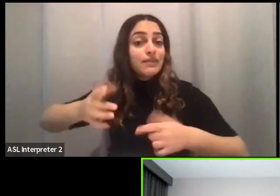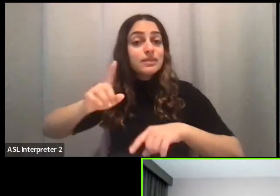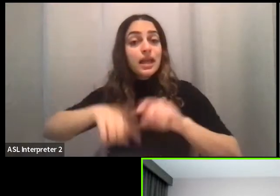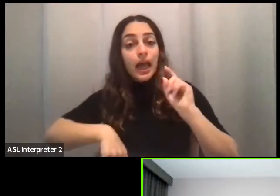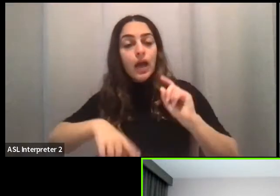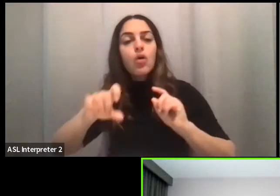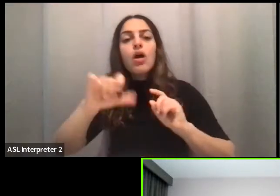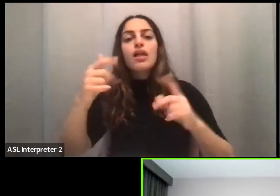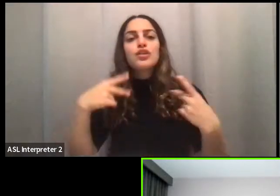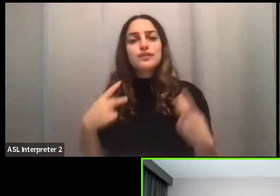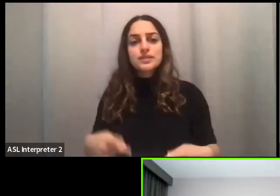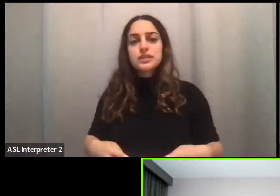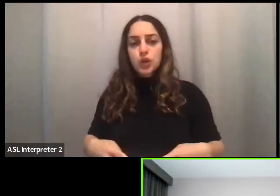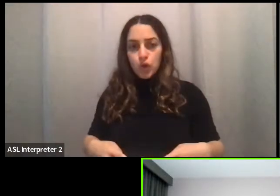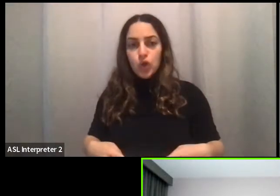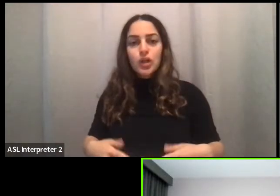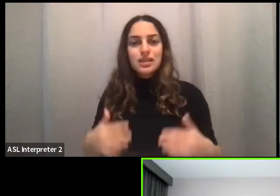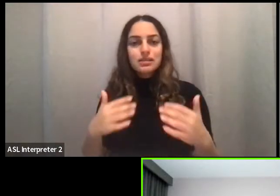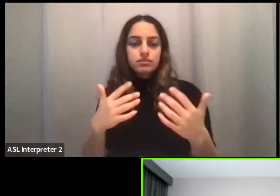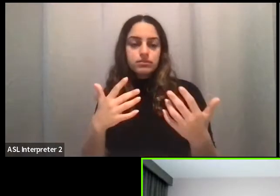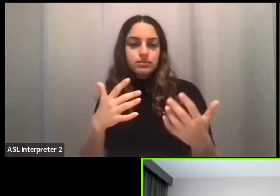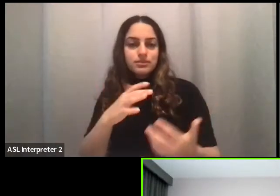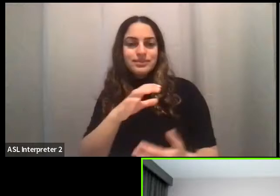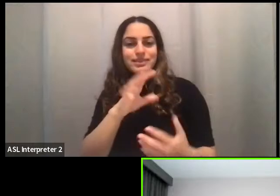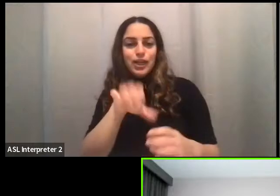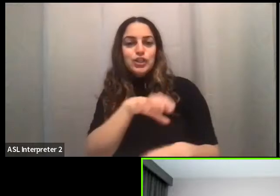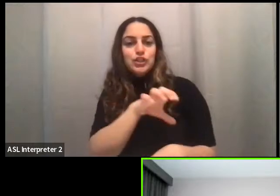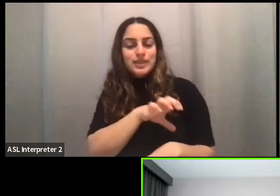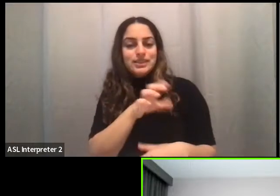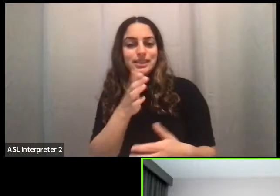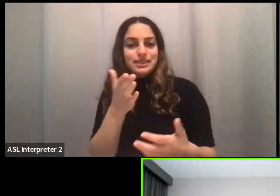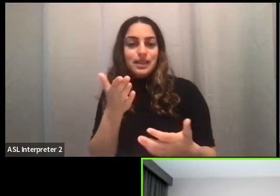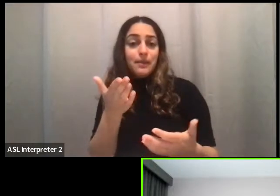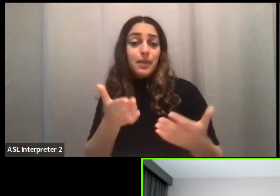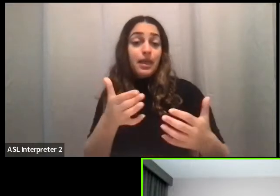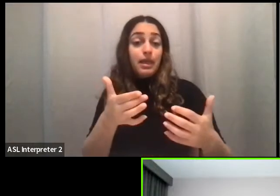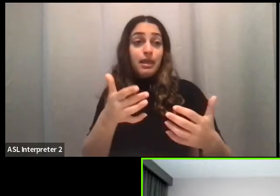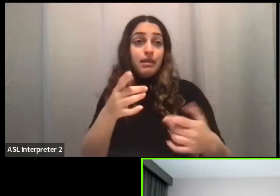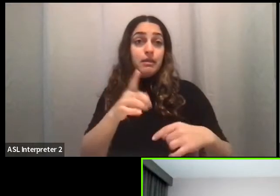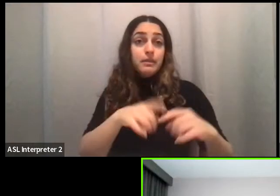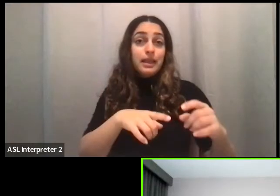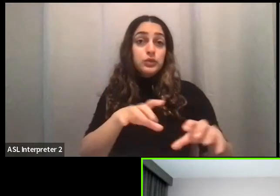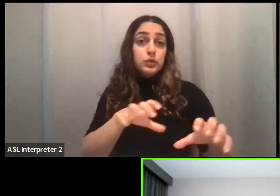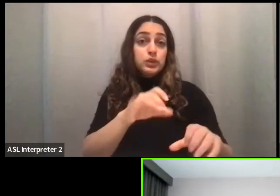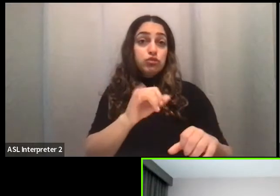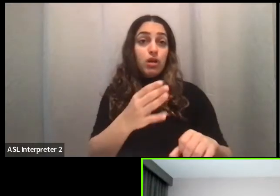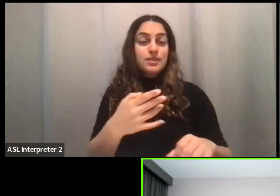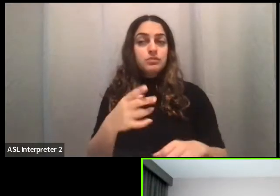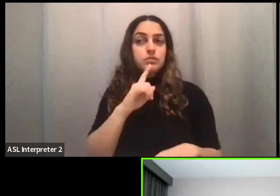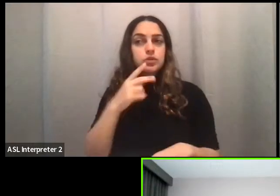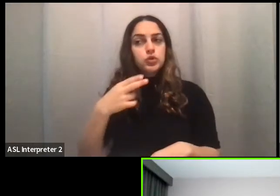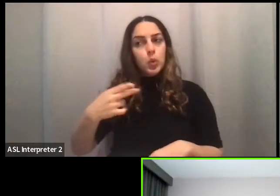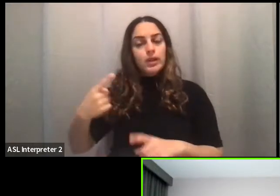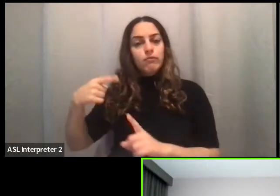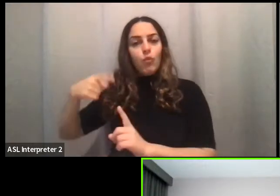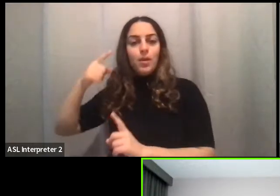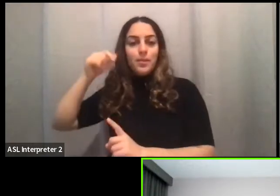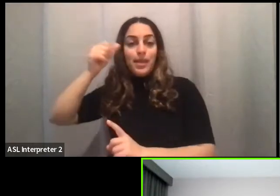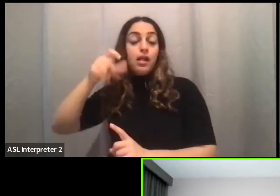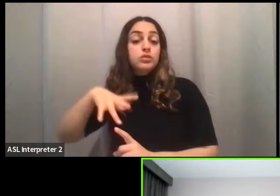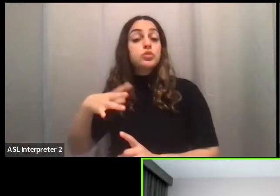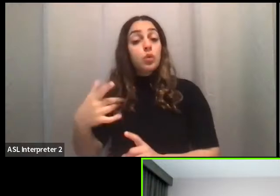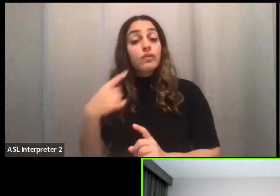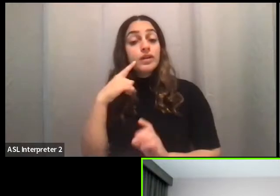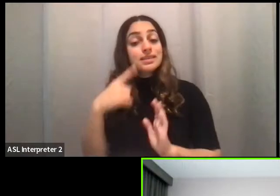enable them to do some jobs historically may only have had male workers so we have examples of companies trying to